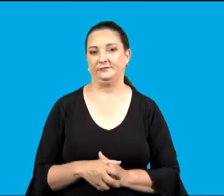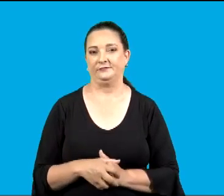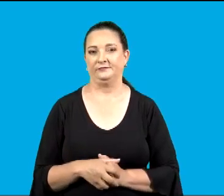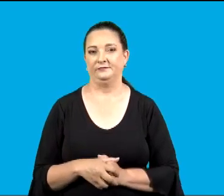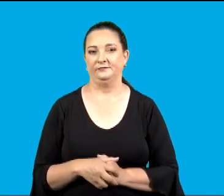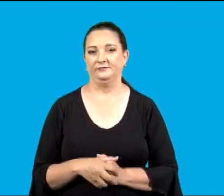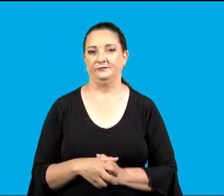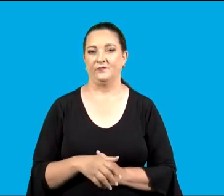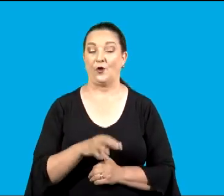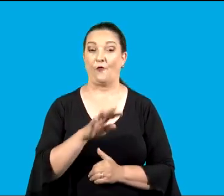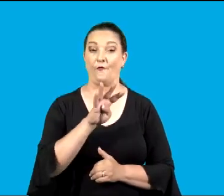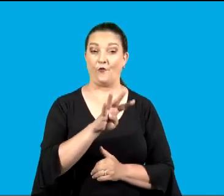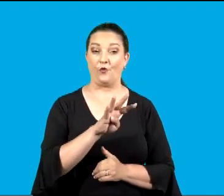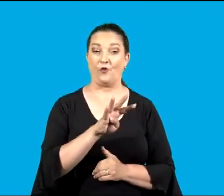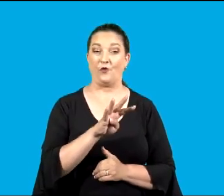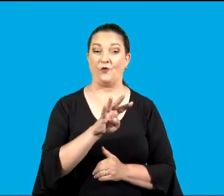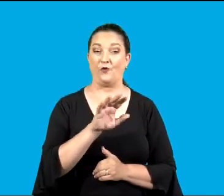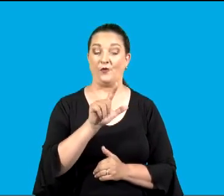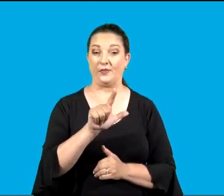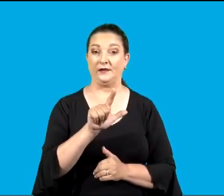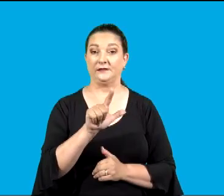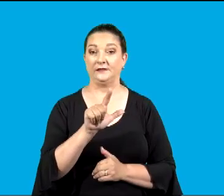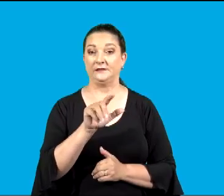437,560. So it becomes